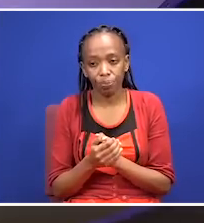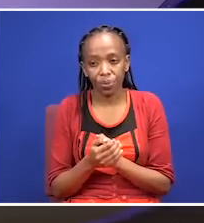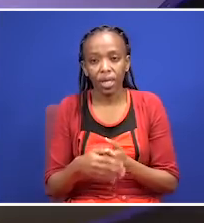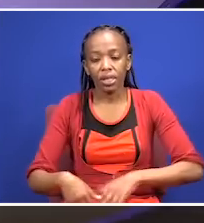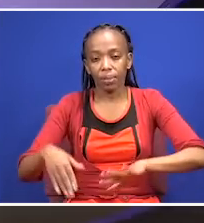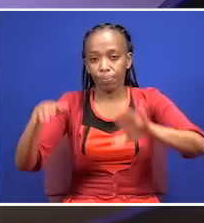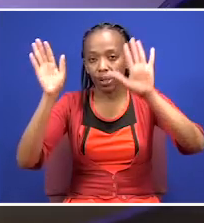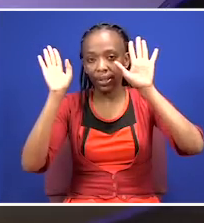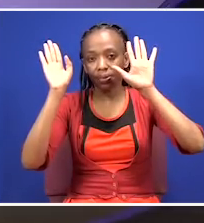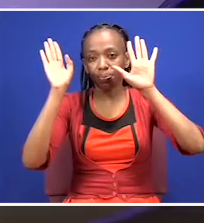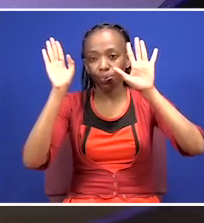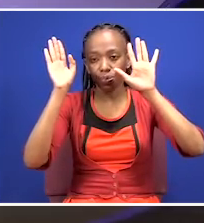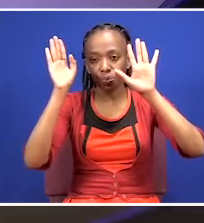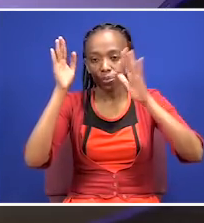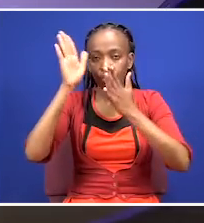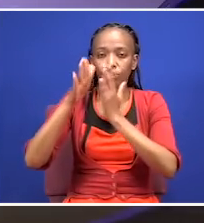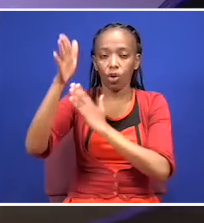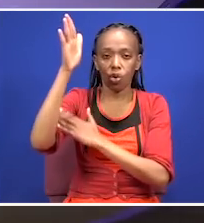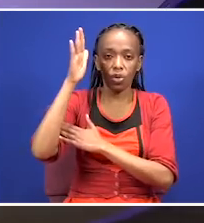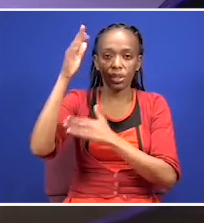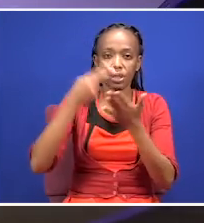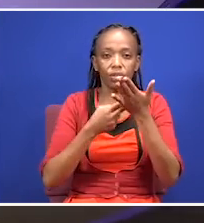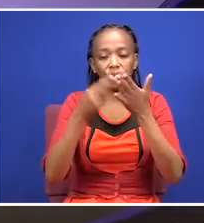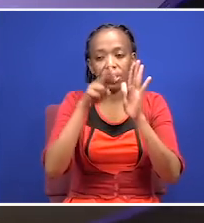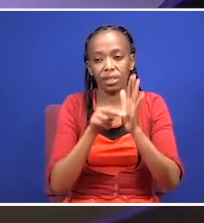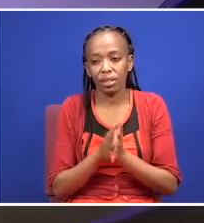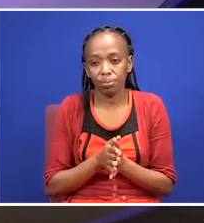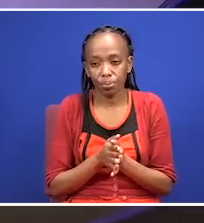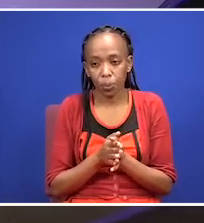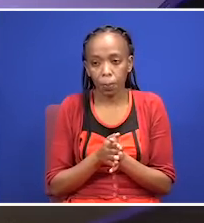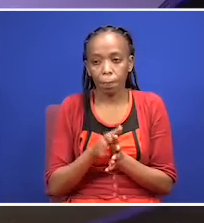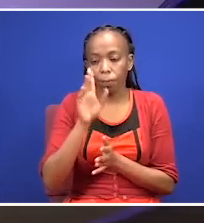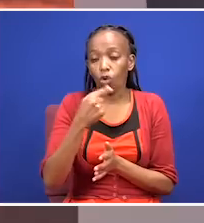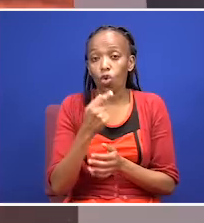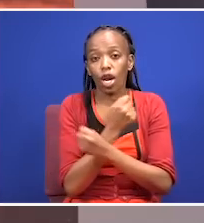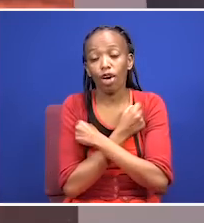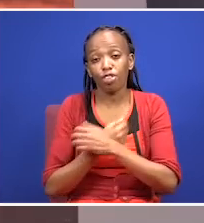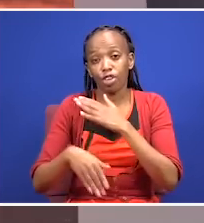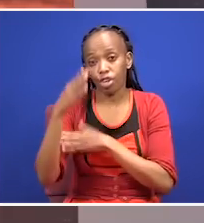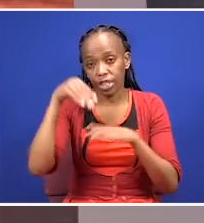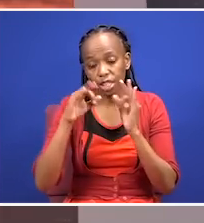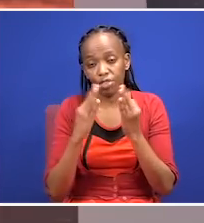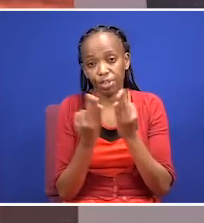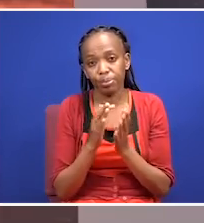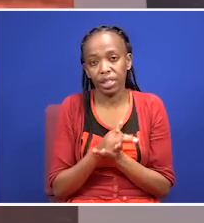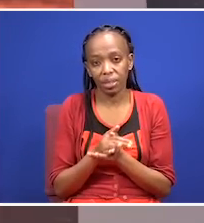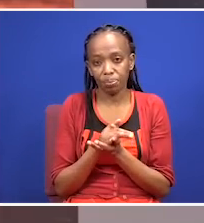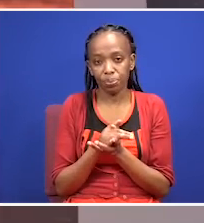submit to god's sovereignty you who love god in a family